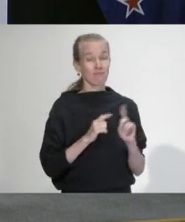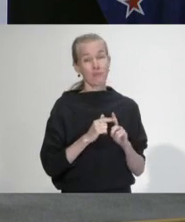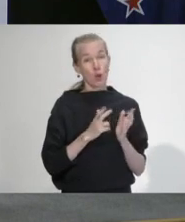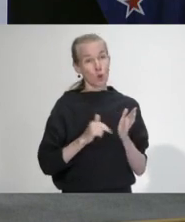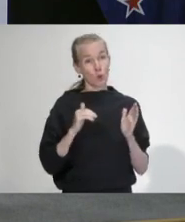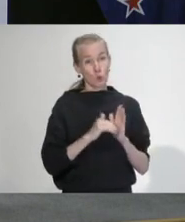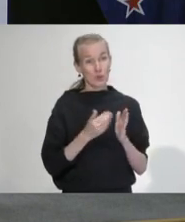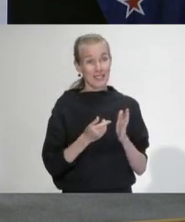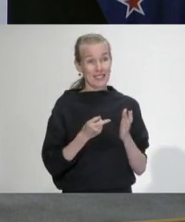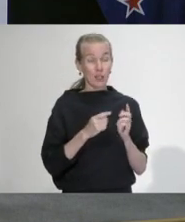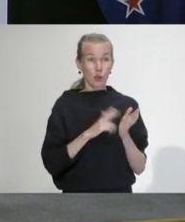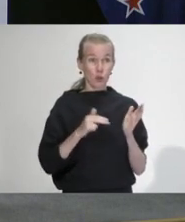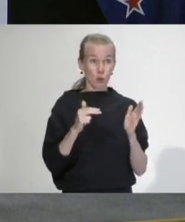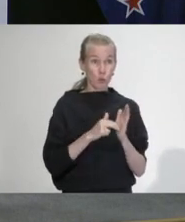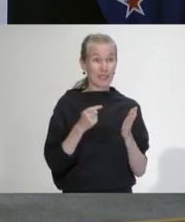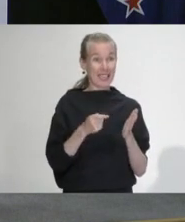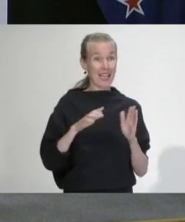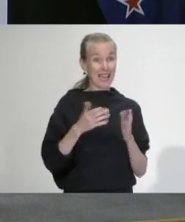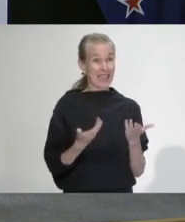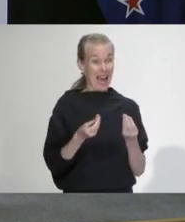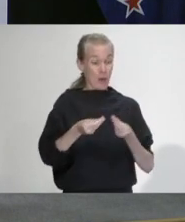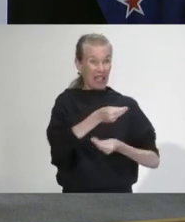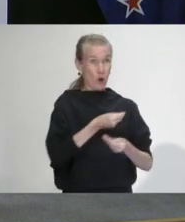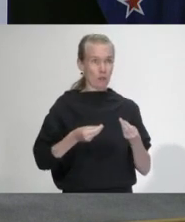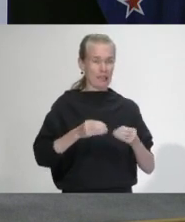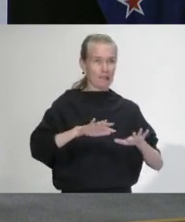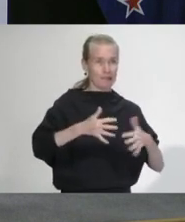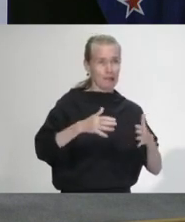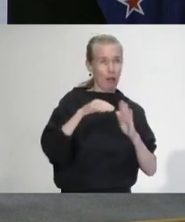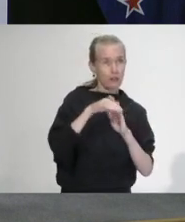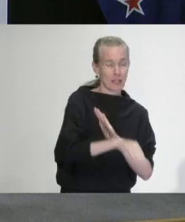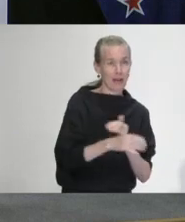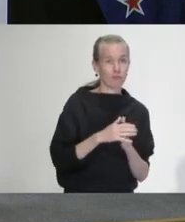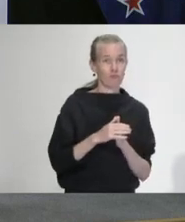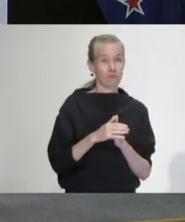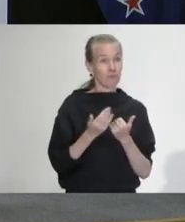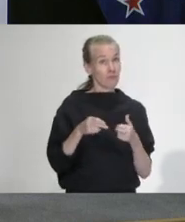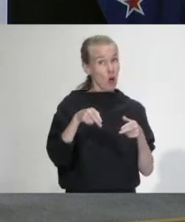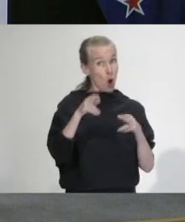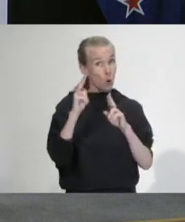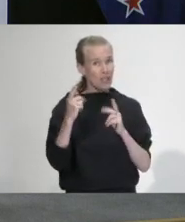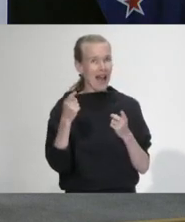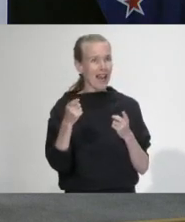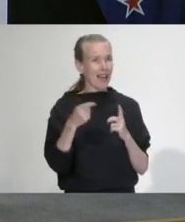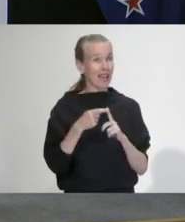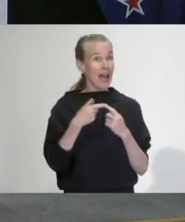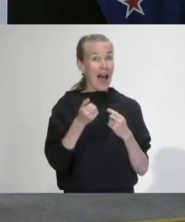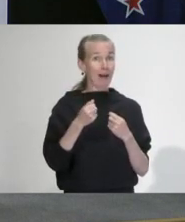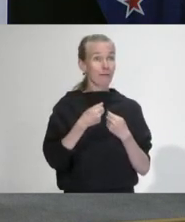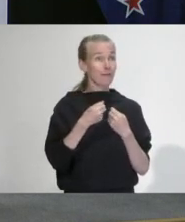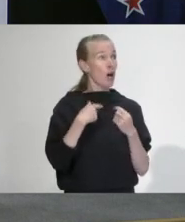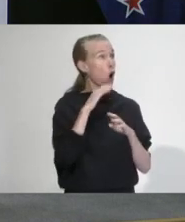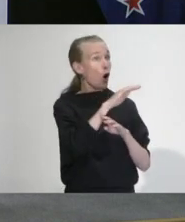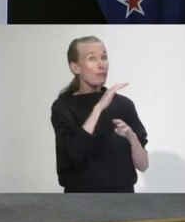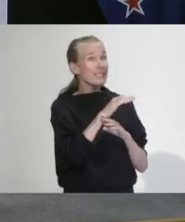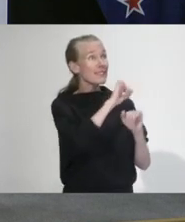on hotels is very low. So while we're underway with negotiating some of those contracts, I'm not going to give a